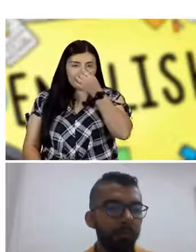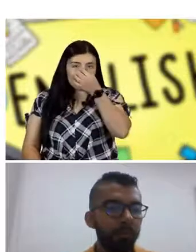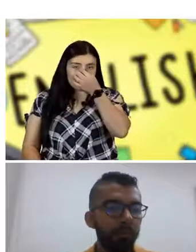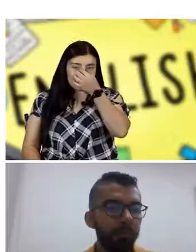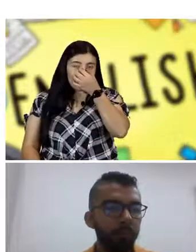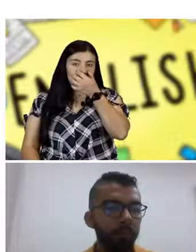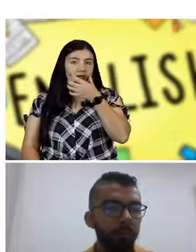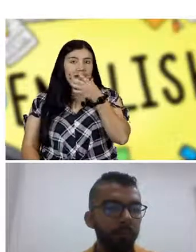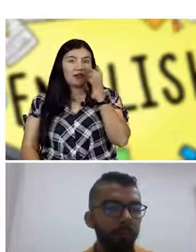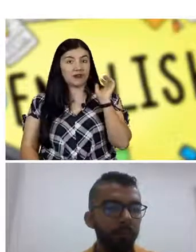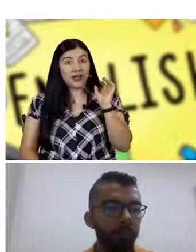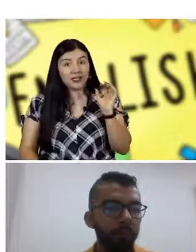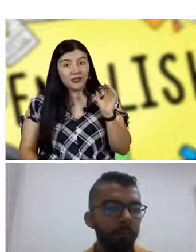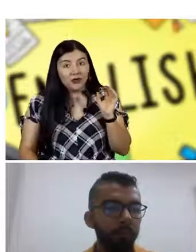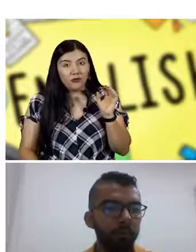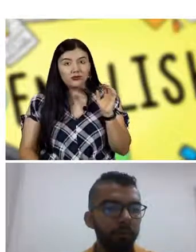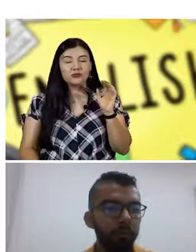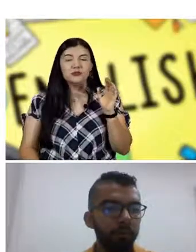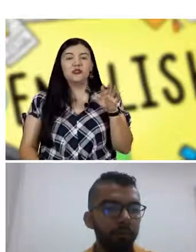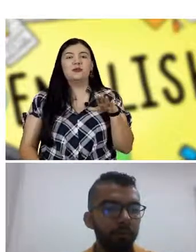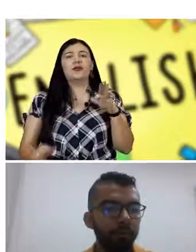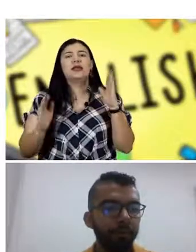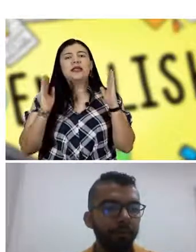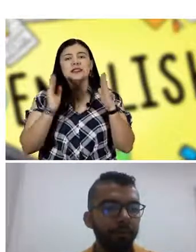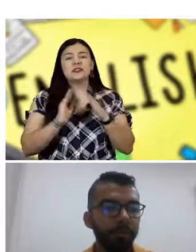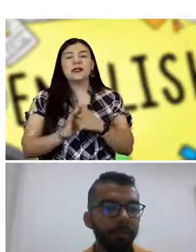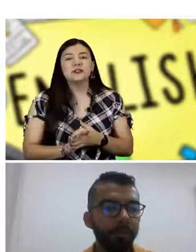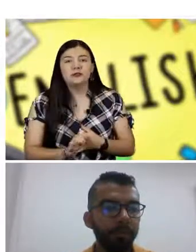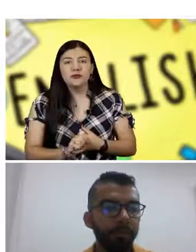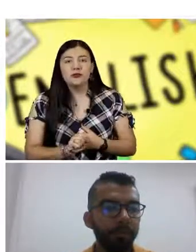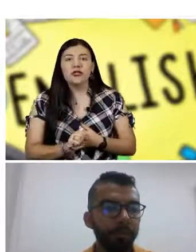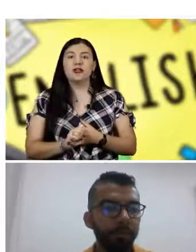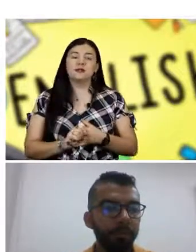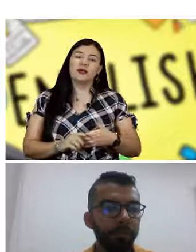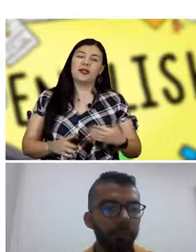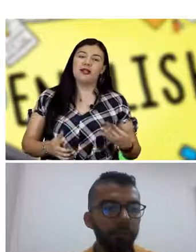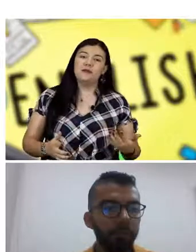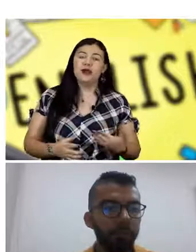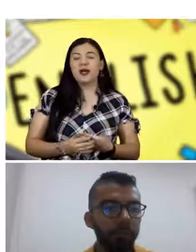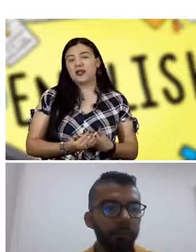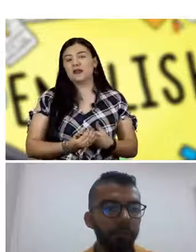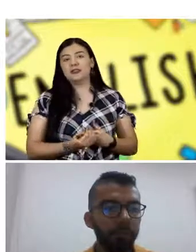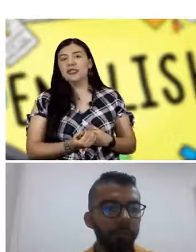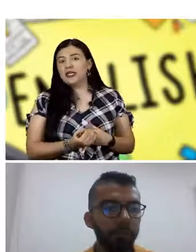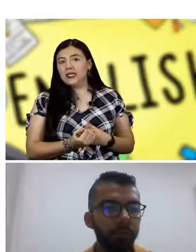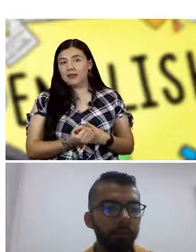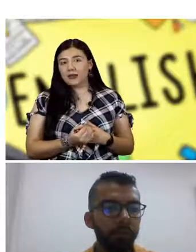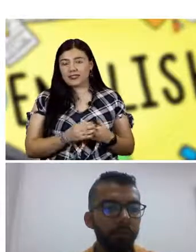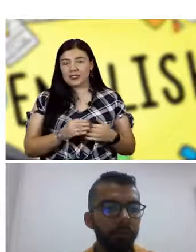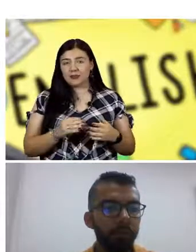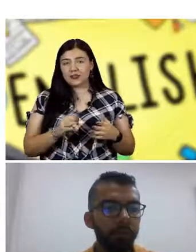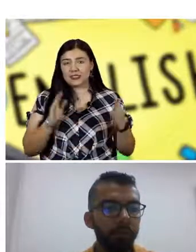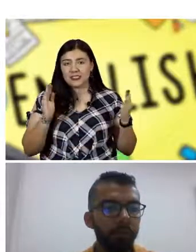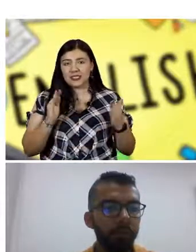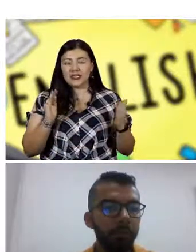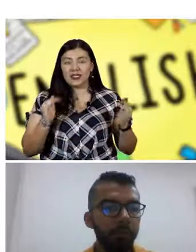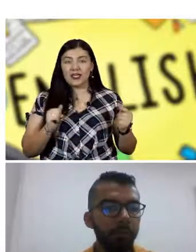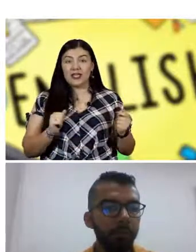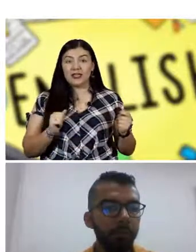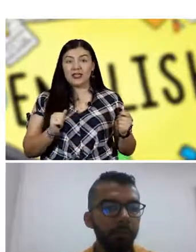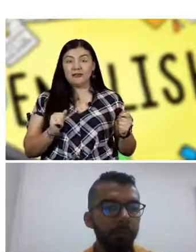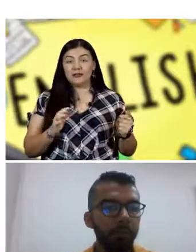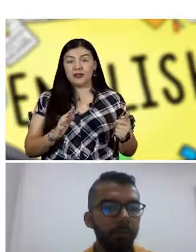¿sí? Tenemos a runny nose, porque necesitamos pañuelos para limpiarnos y para estar pues